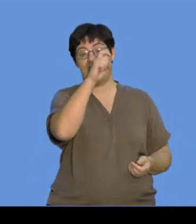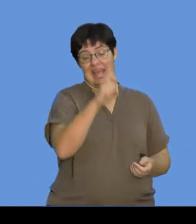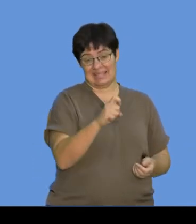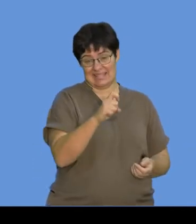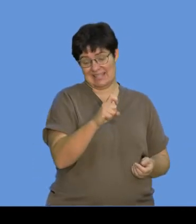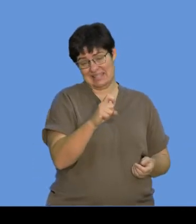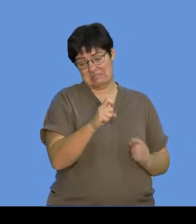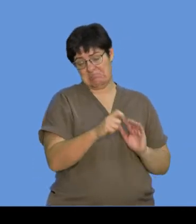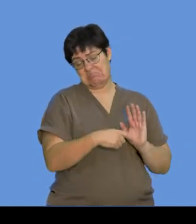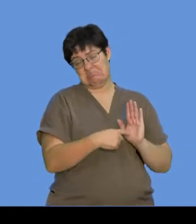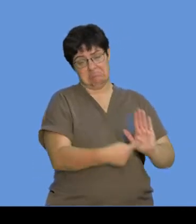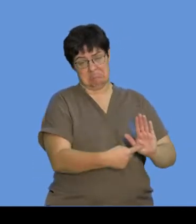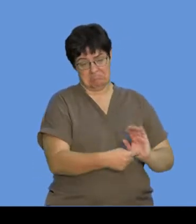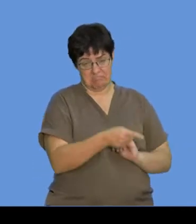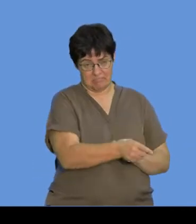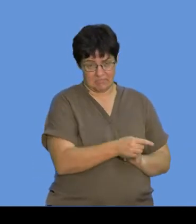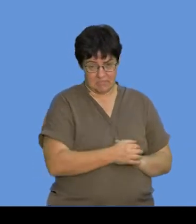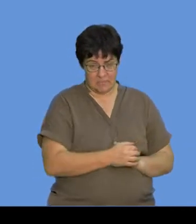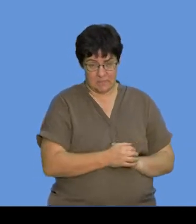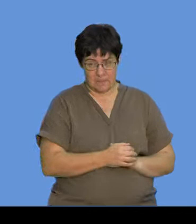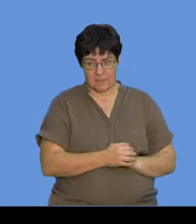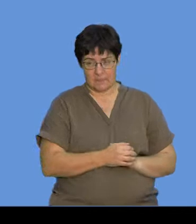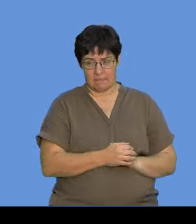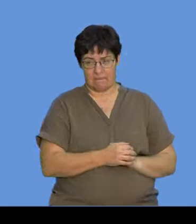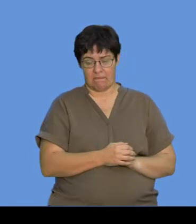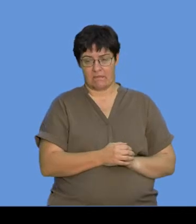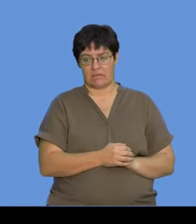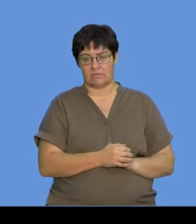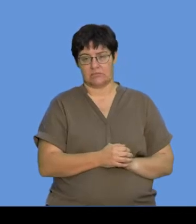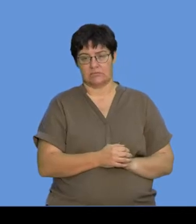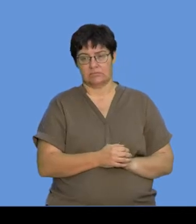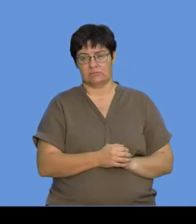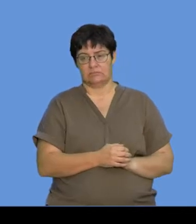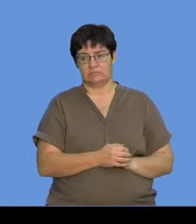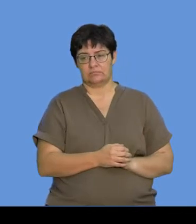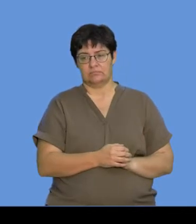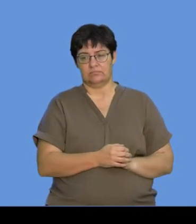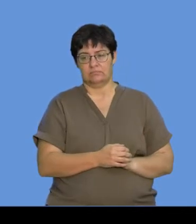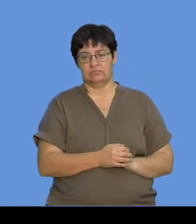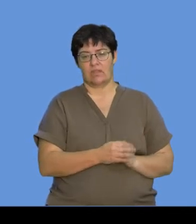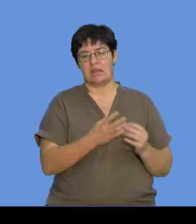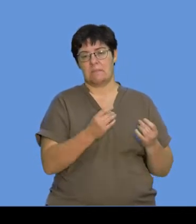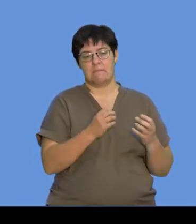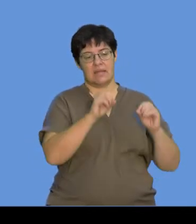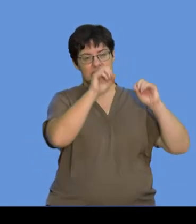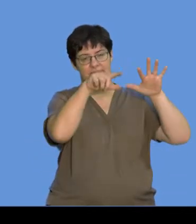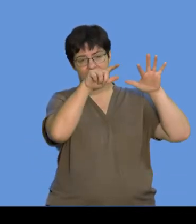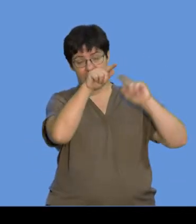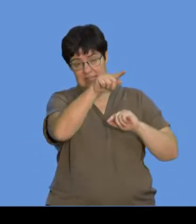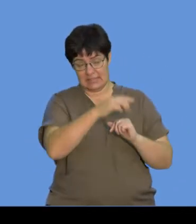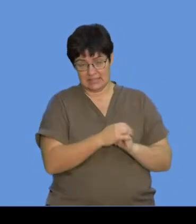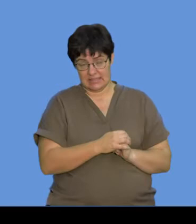element X, all right, with, let's say we would say this is number